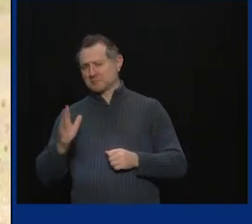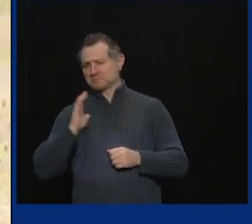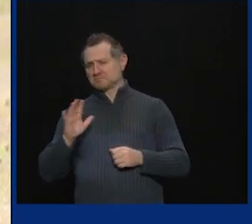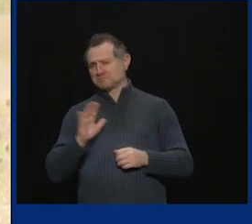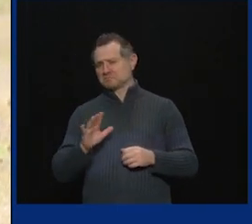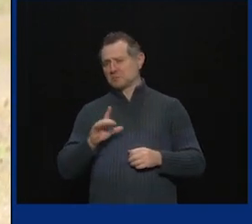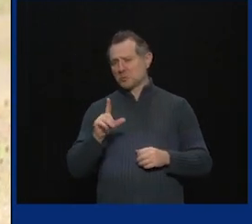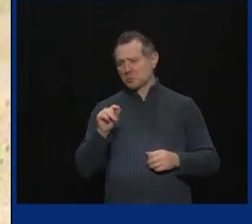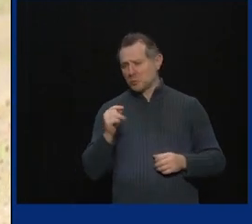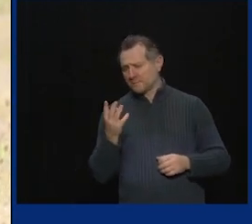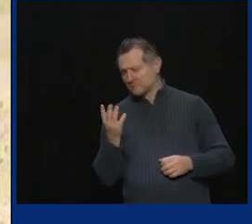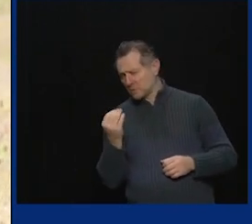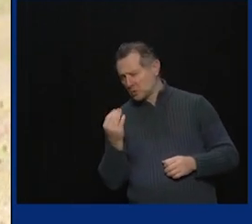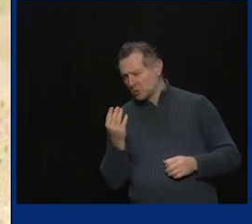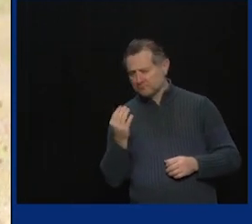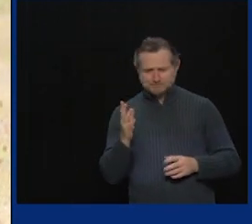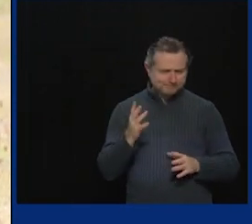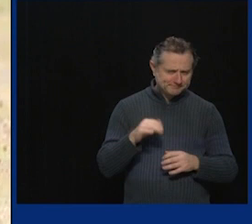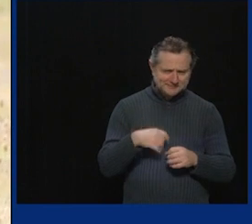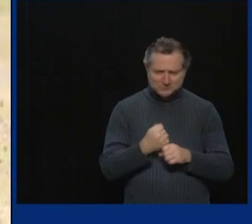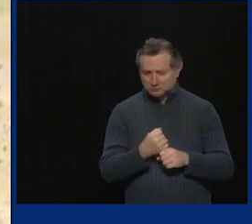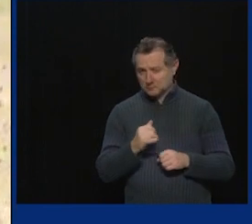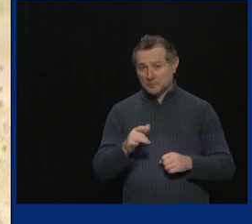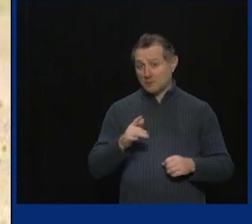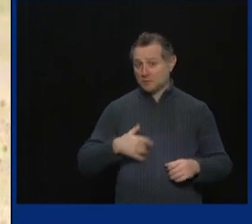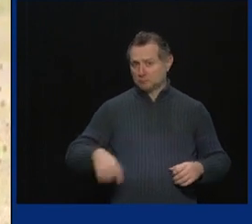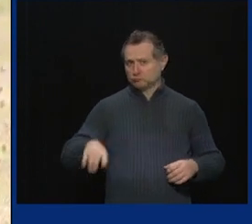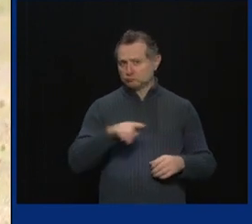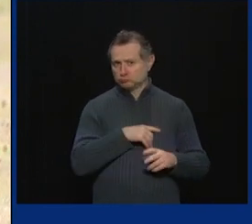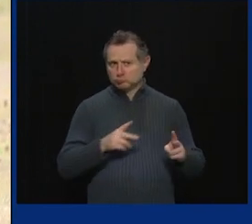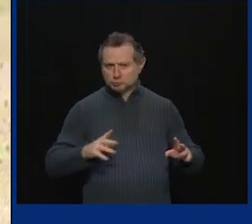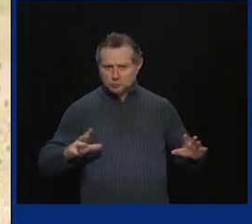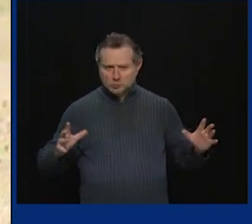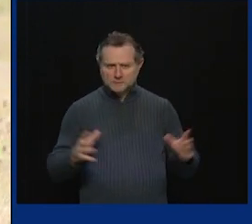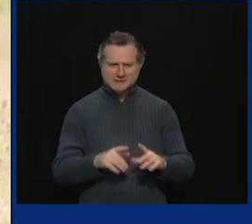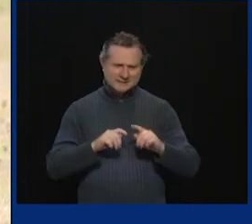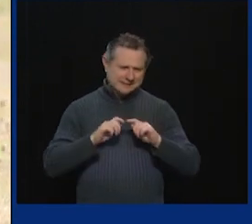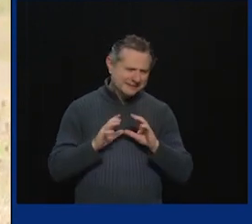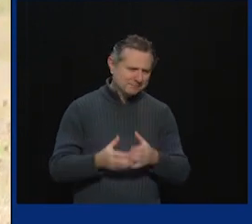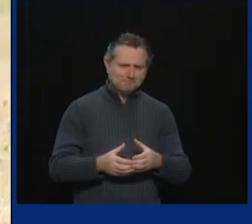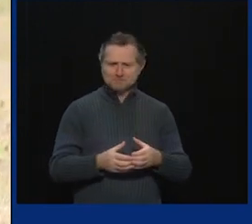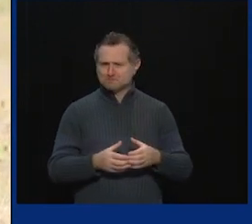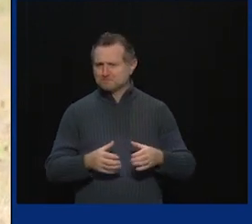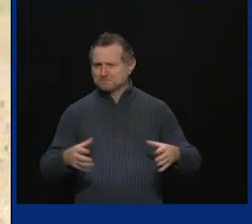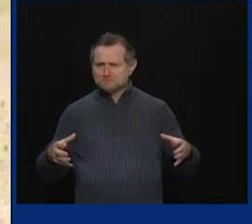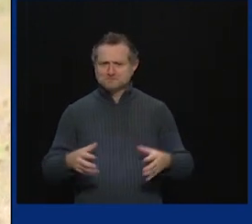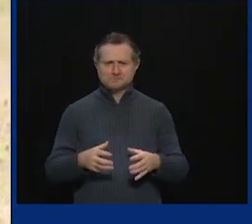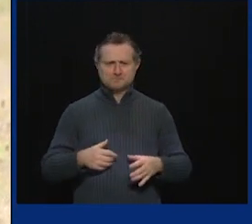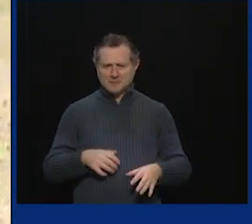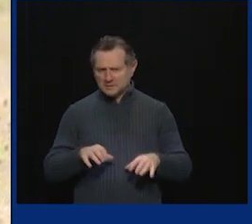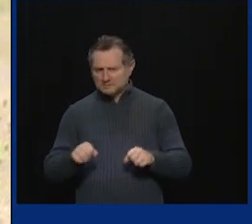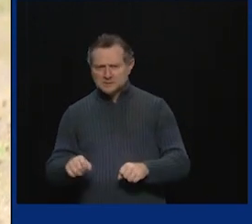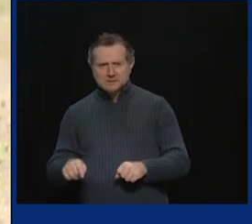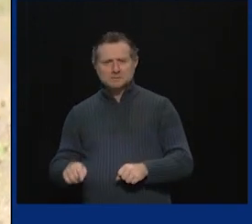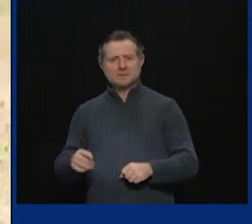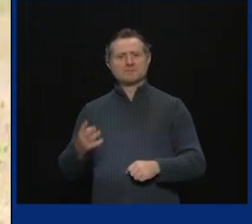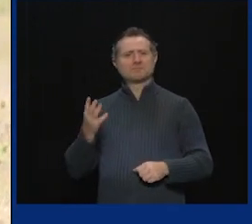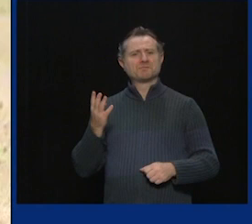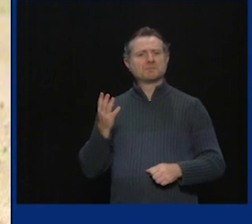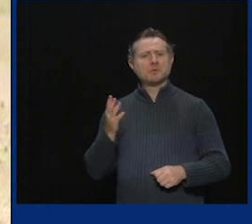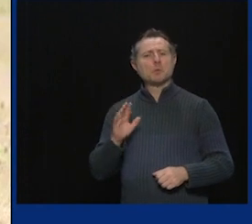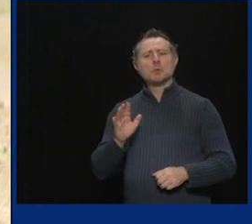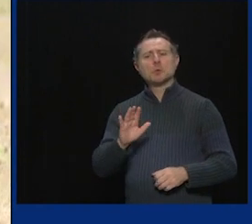were all collectively and as a team able to secure $14 million, or